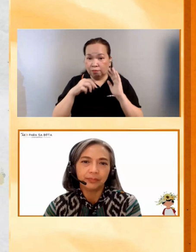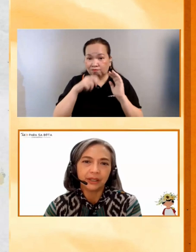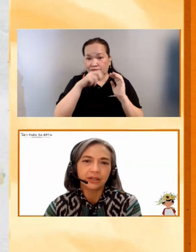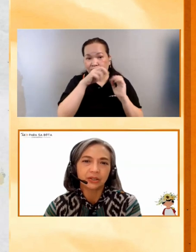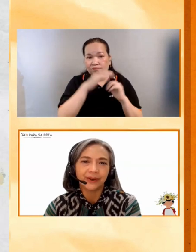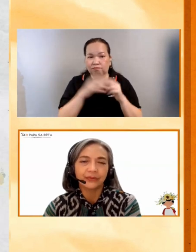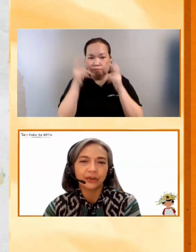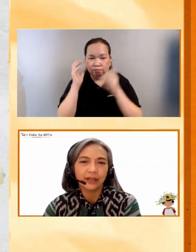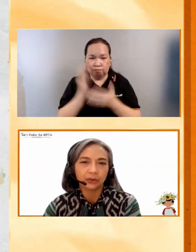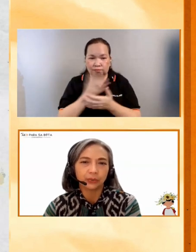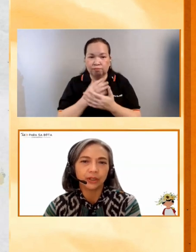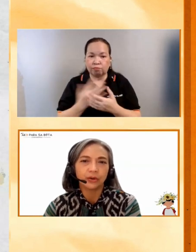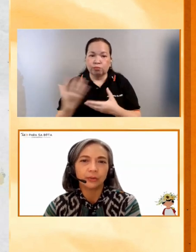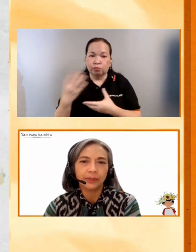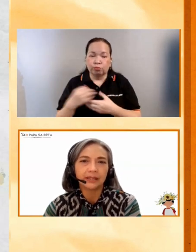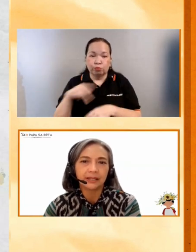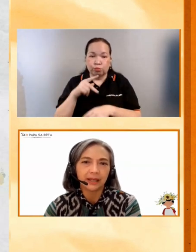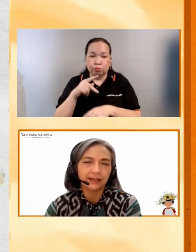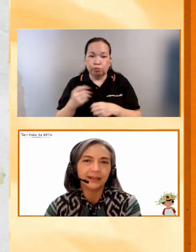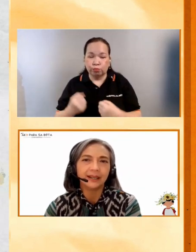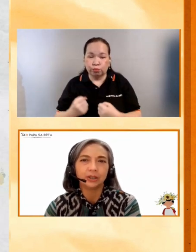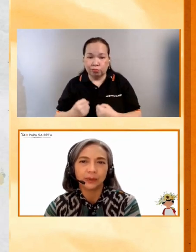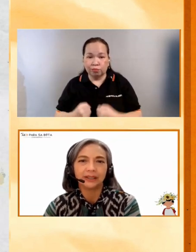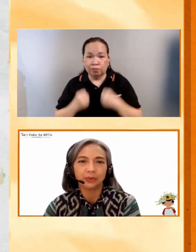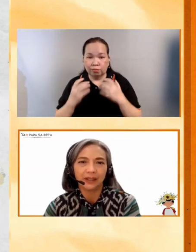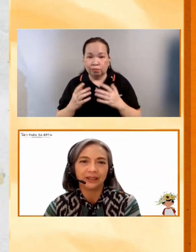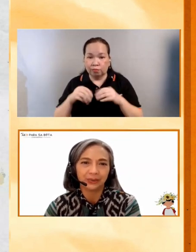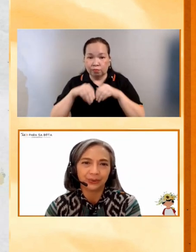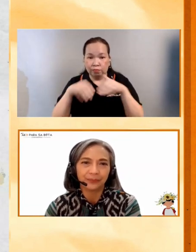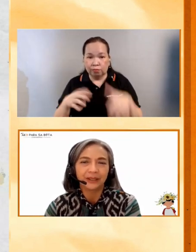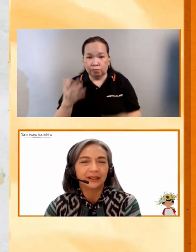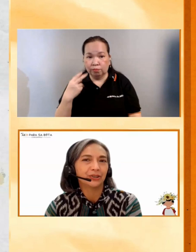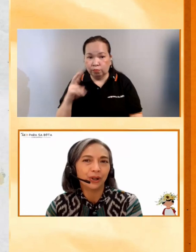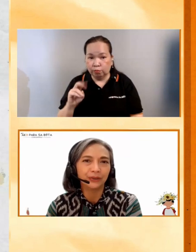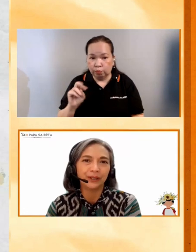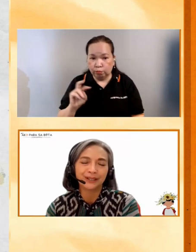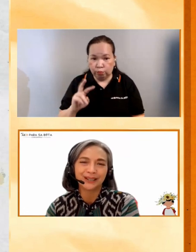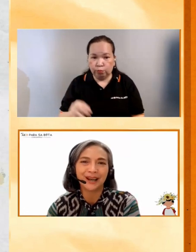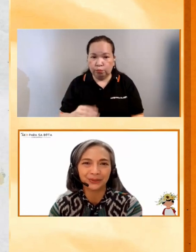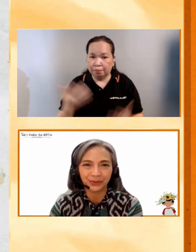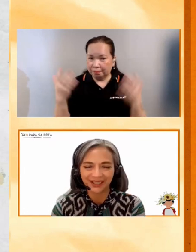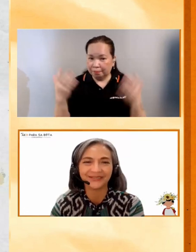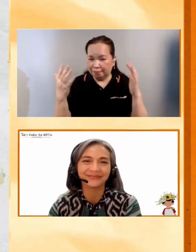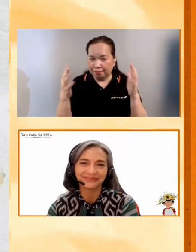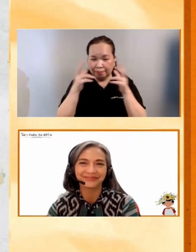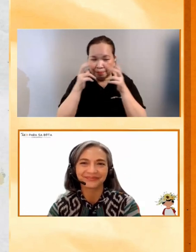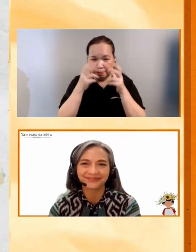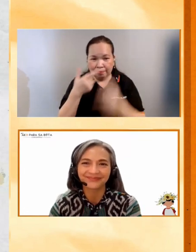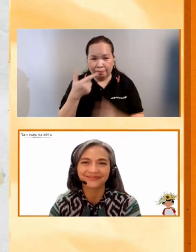the Philippine Survivor Network, or PSN, in 2022. Let's all give a listen now to